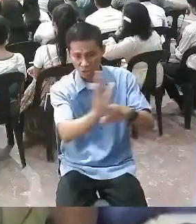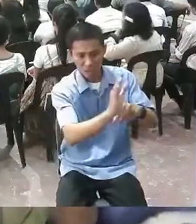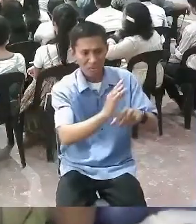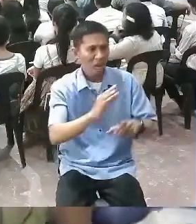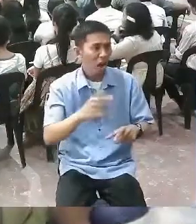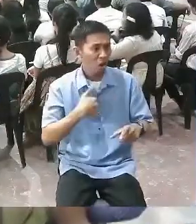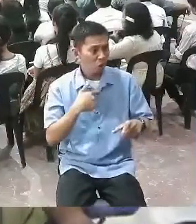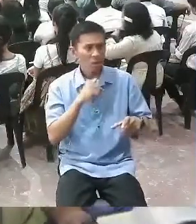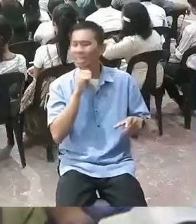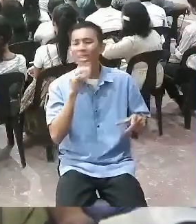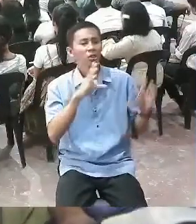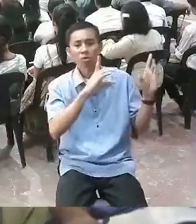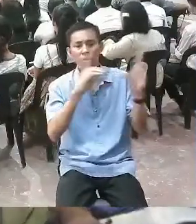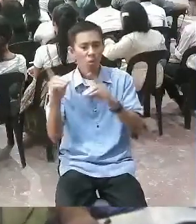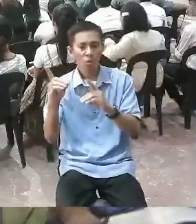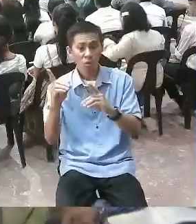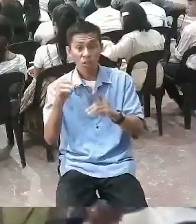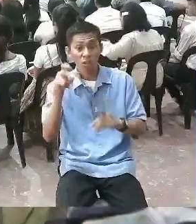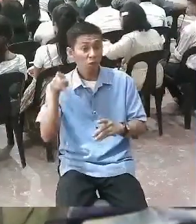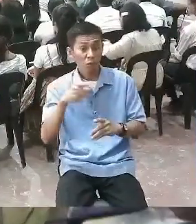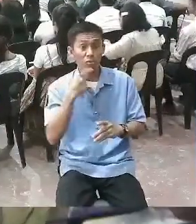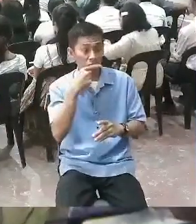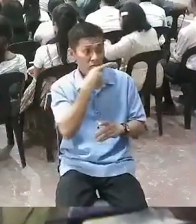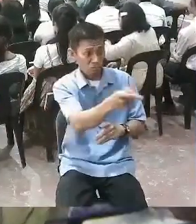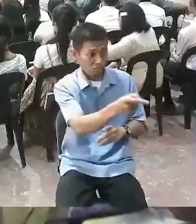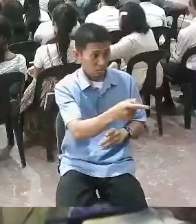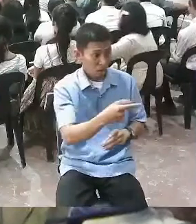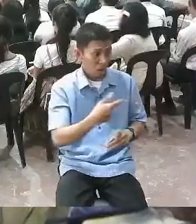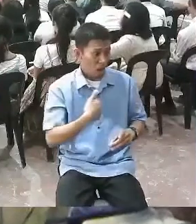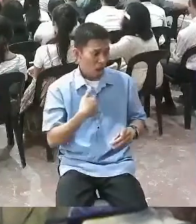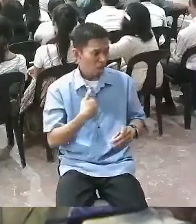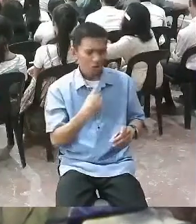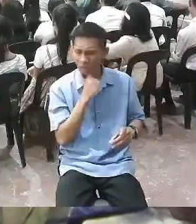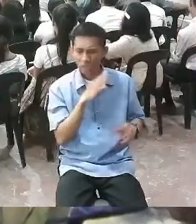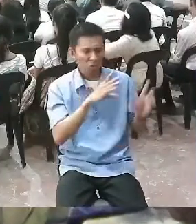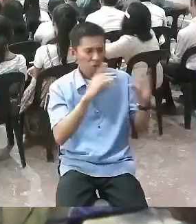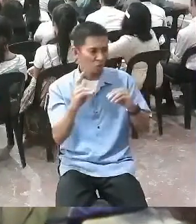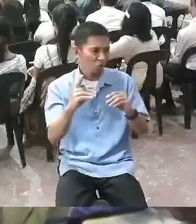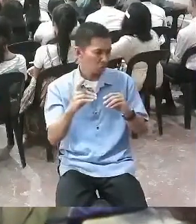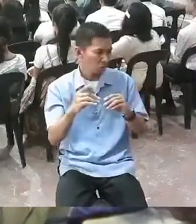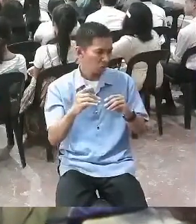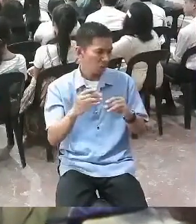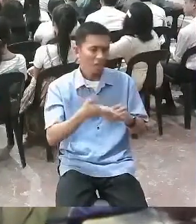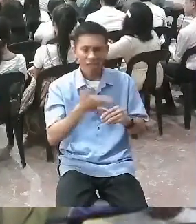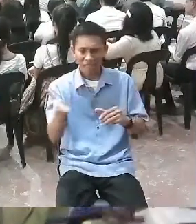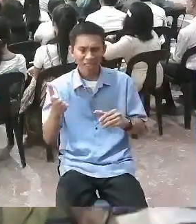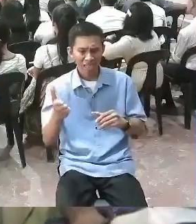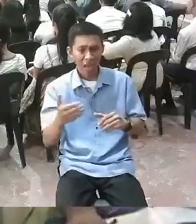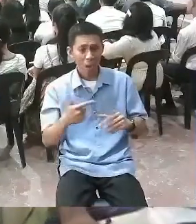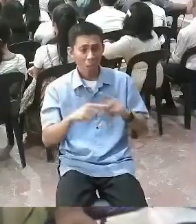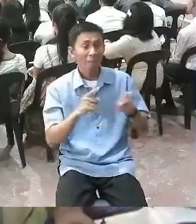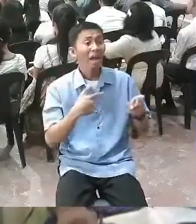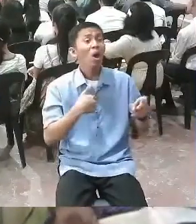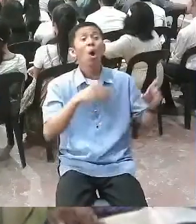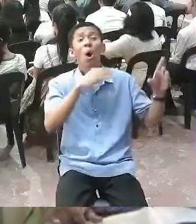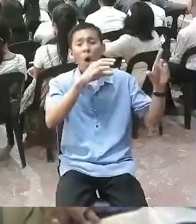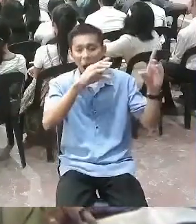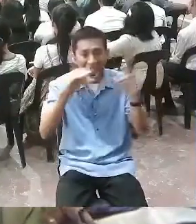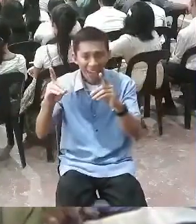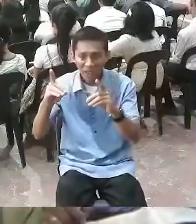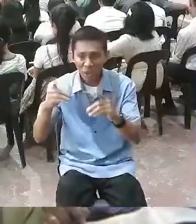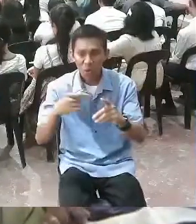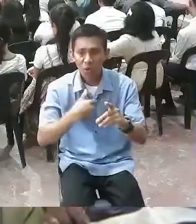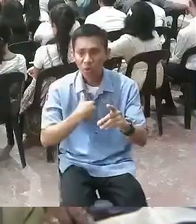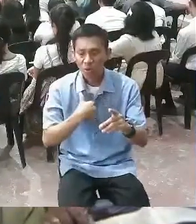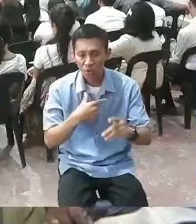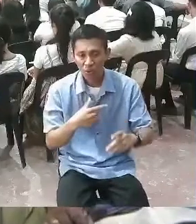do. And the things that I shouldn't do, those are the things that I do. The Apostle Paul said